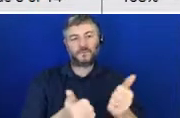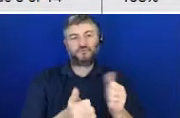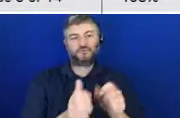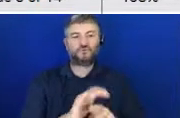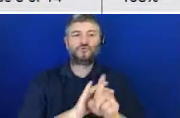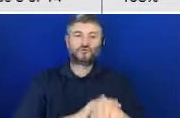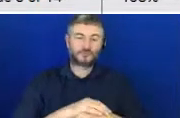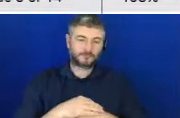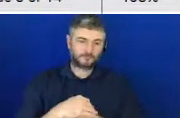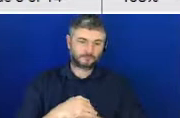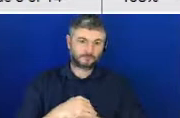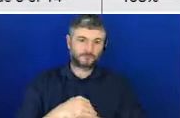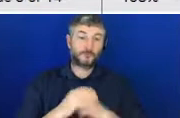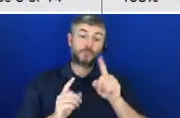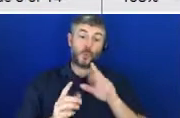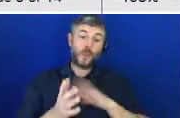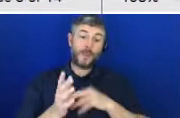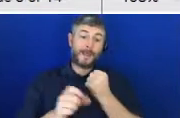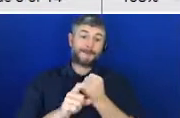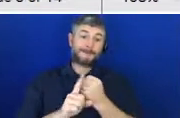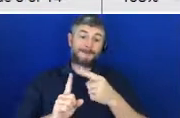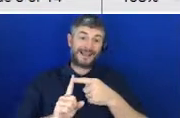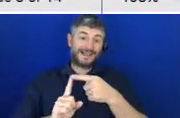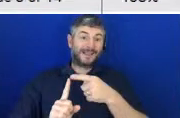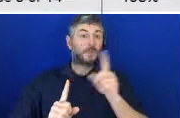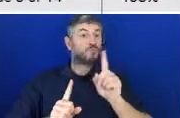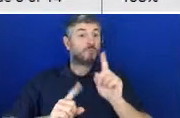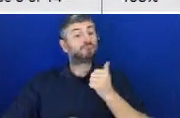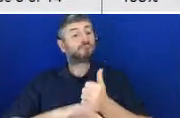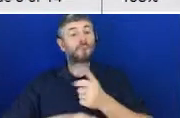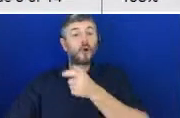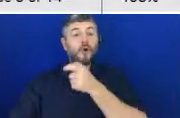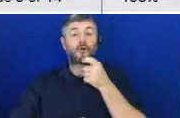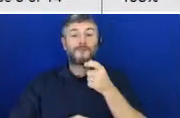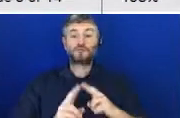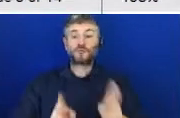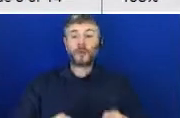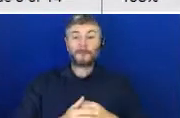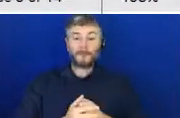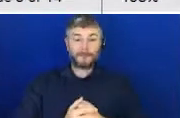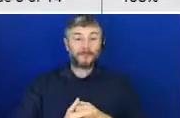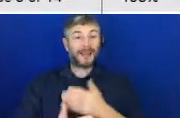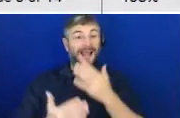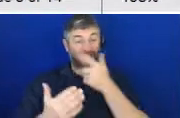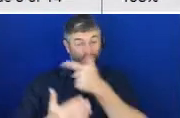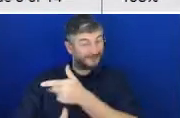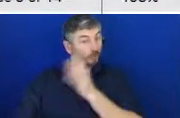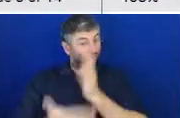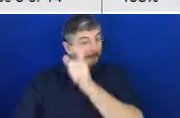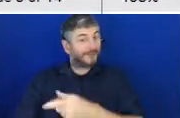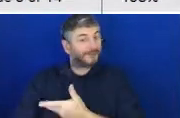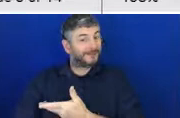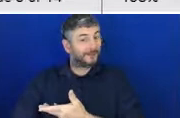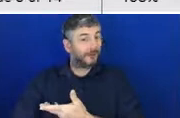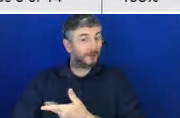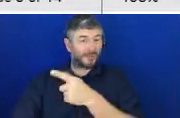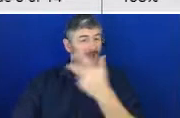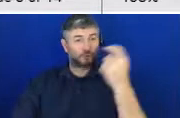So what Maggie did was she actually opened a coffee shop, and she now runs, actually this is a real person, and she runs a very